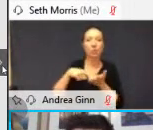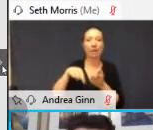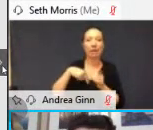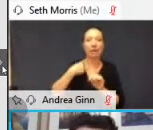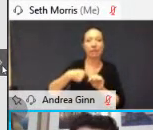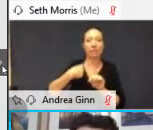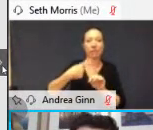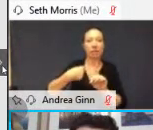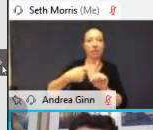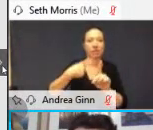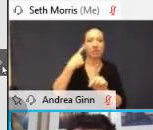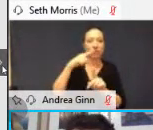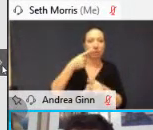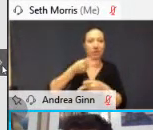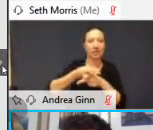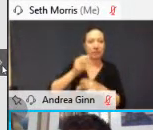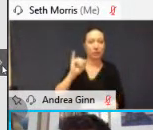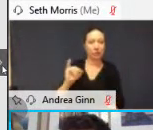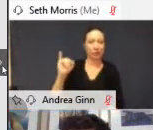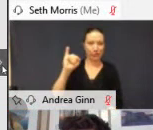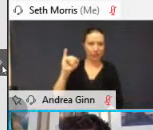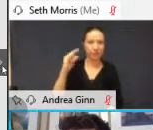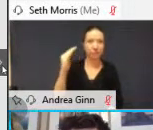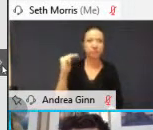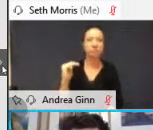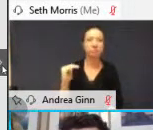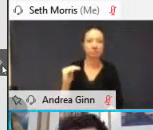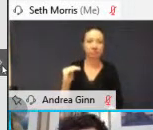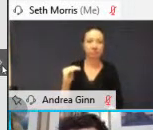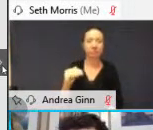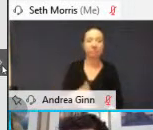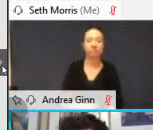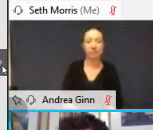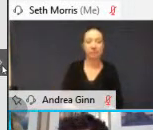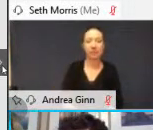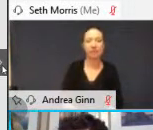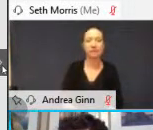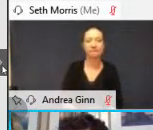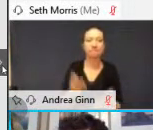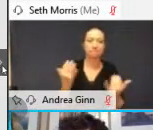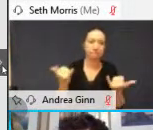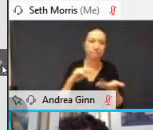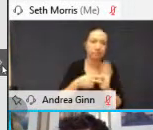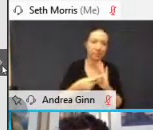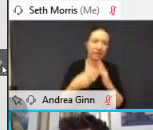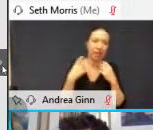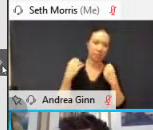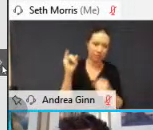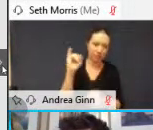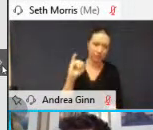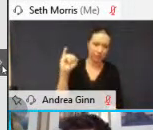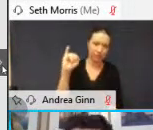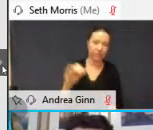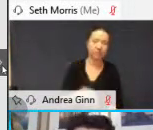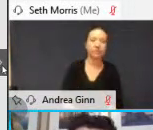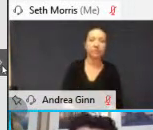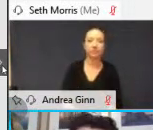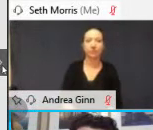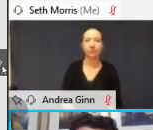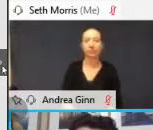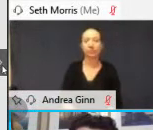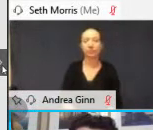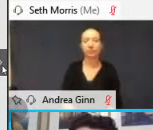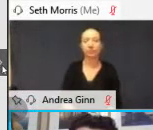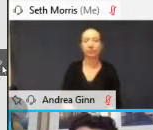to maintain your coverage. In this context, that would be healthcare. In terms